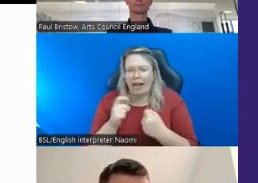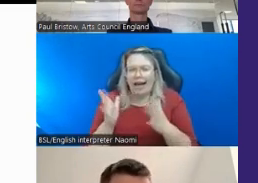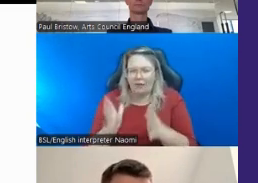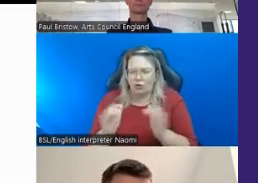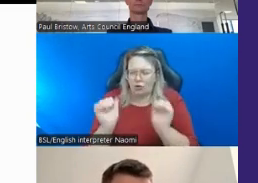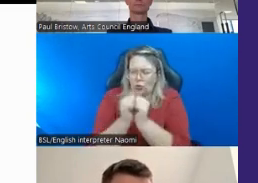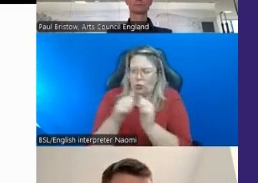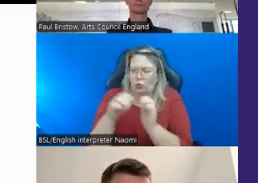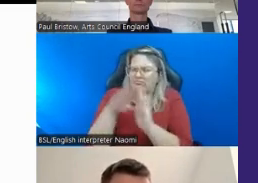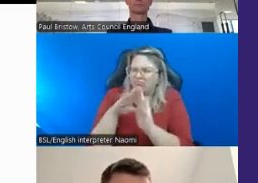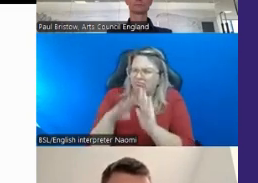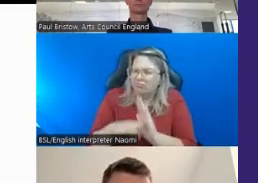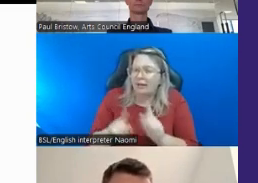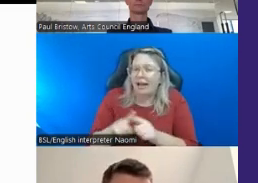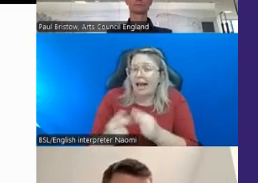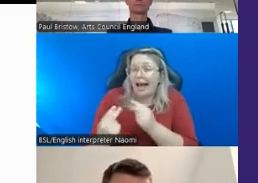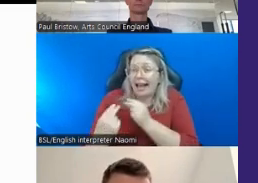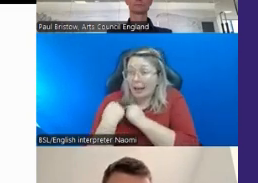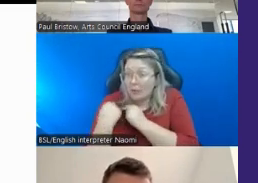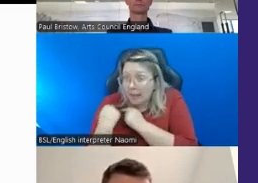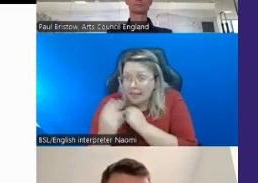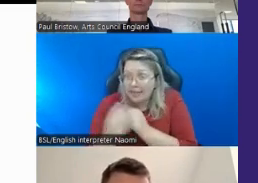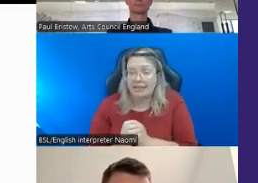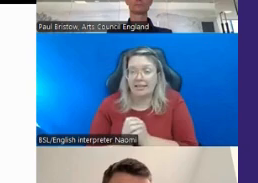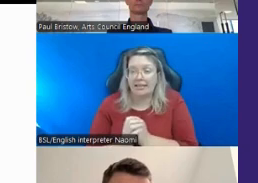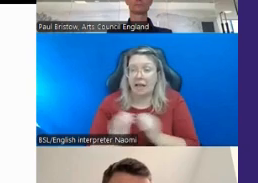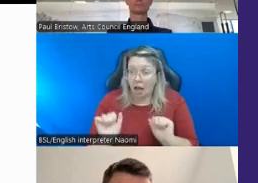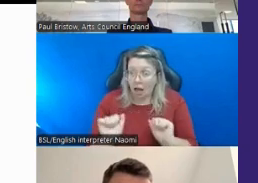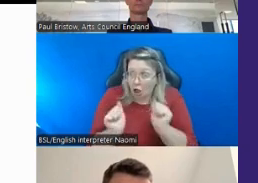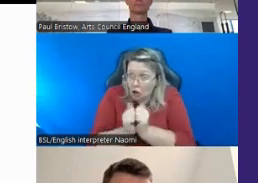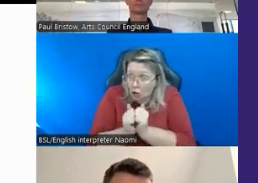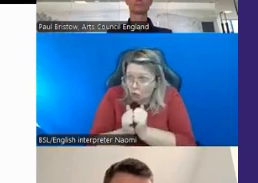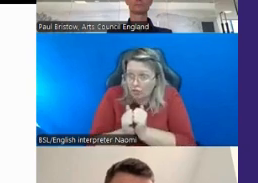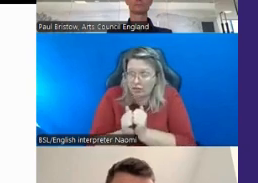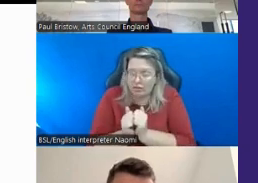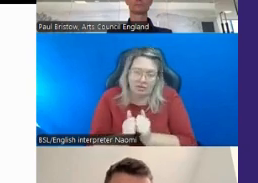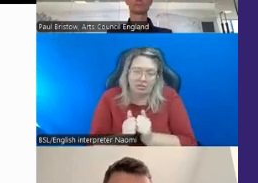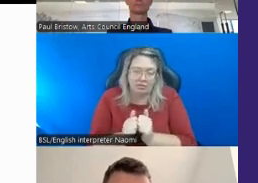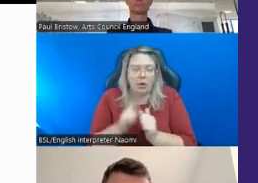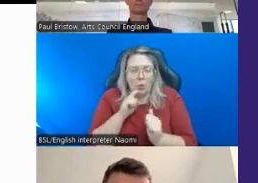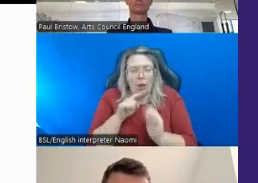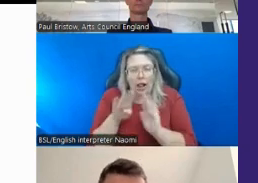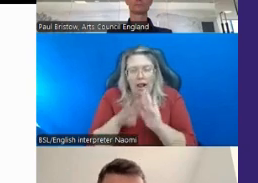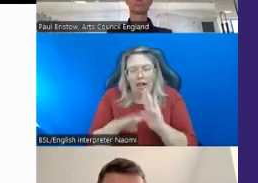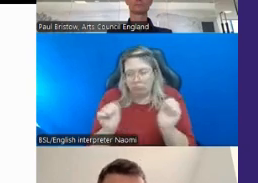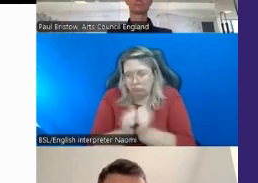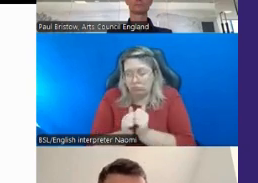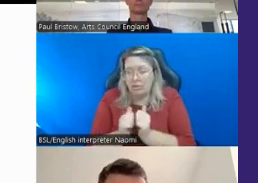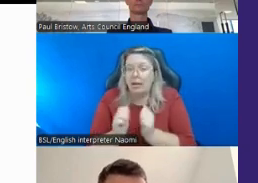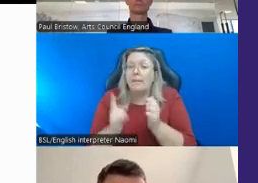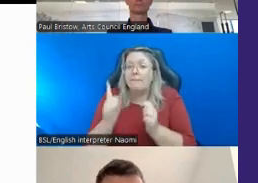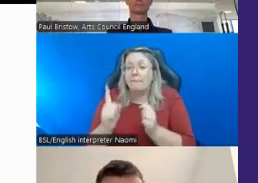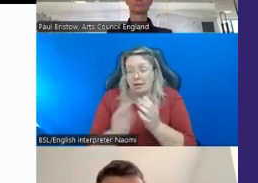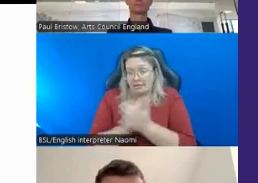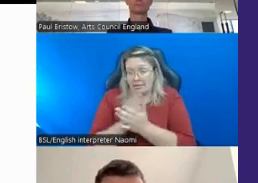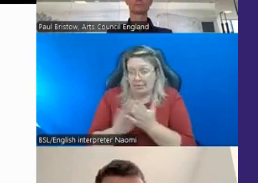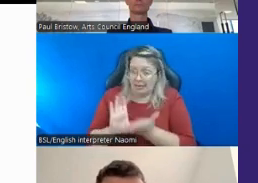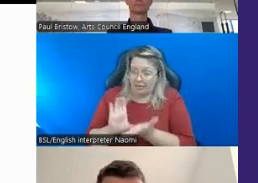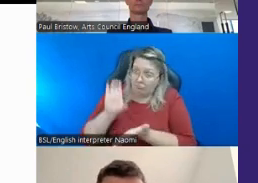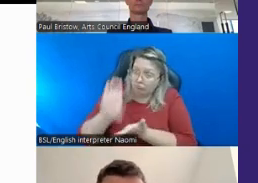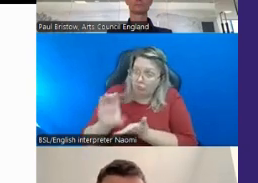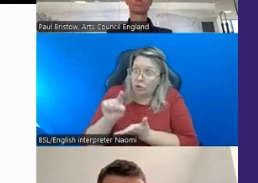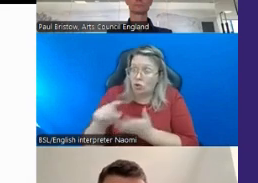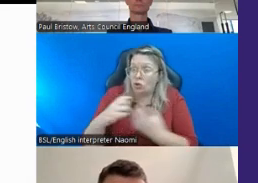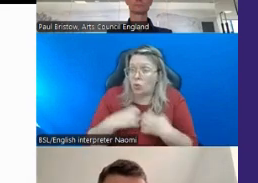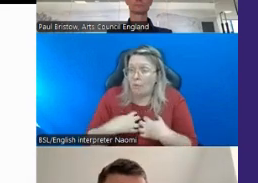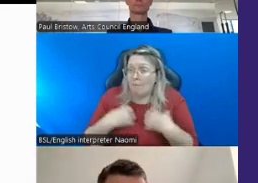but ultimately it's around giving those places, those mayors and those strategic authorities more control over how they spend that money which